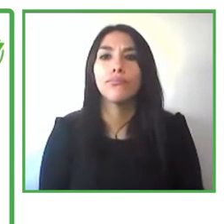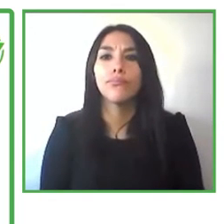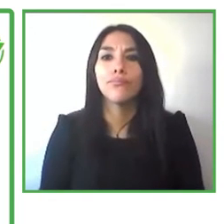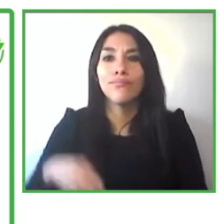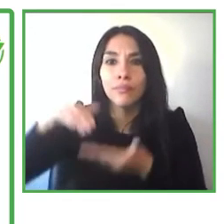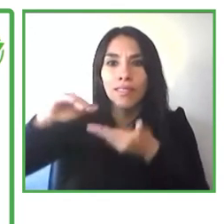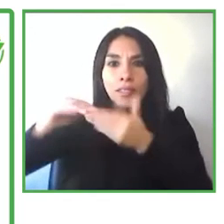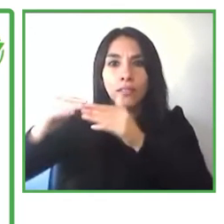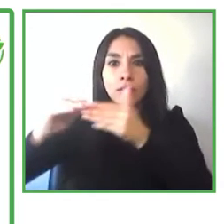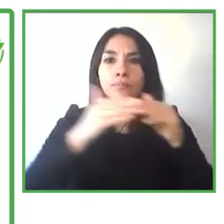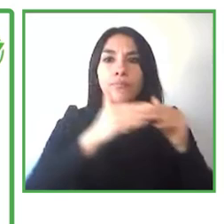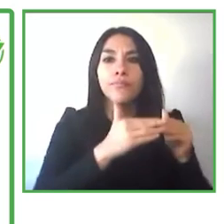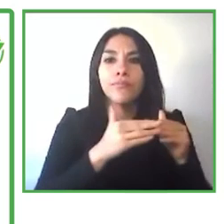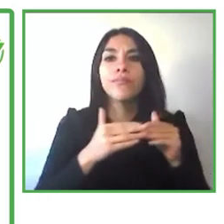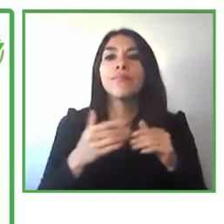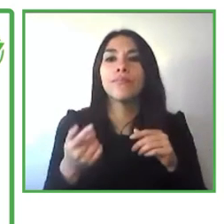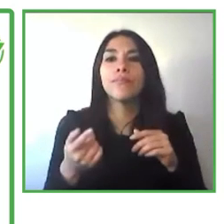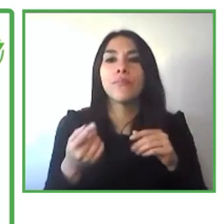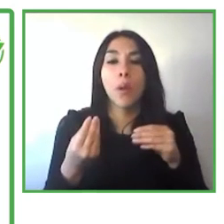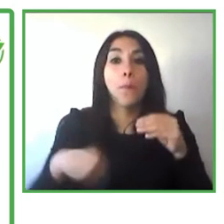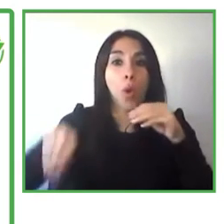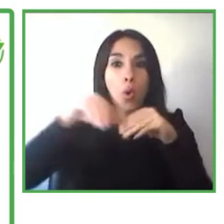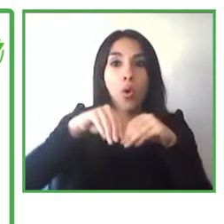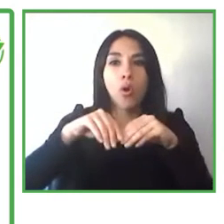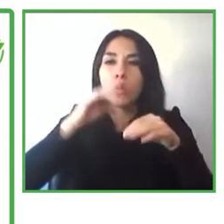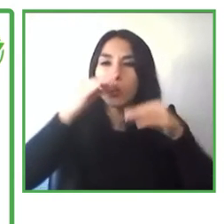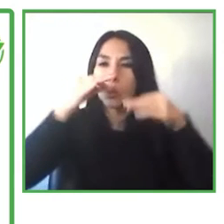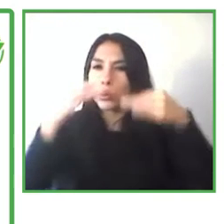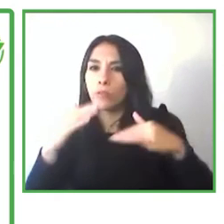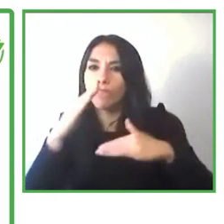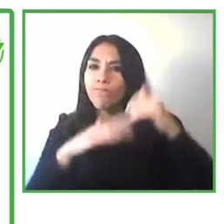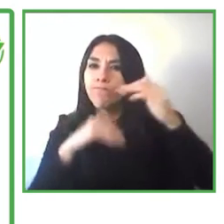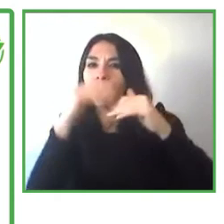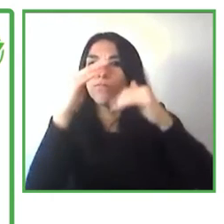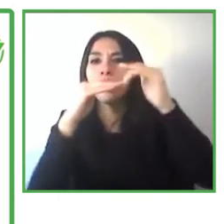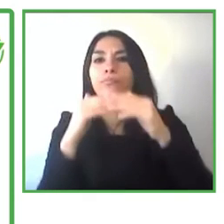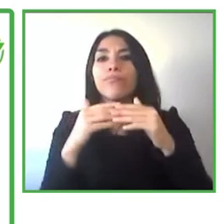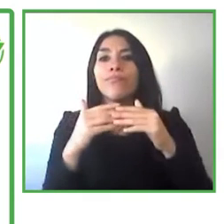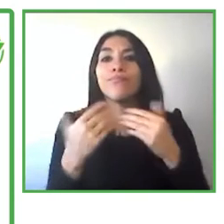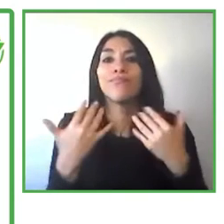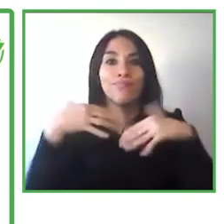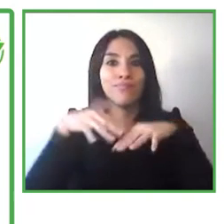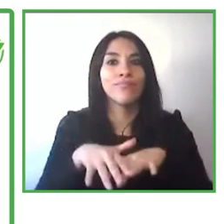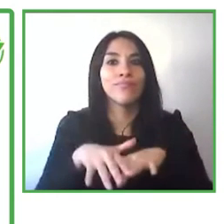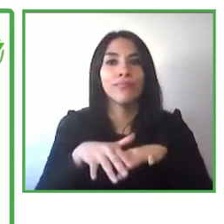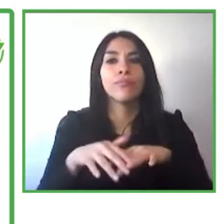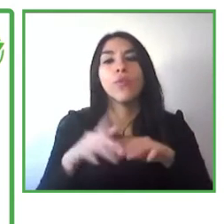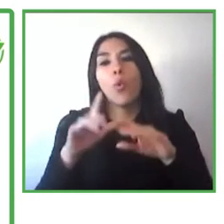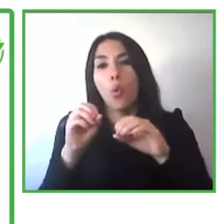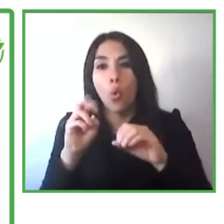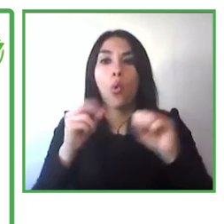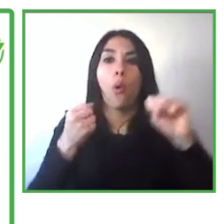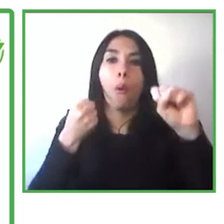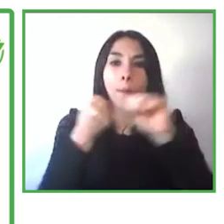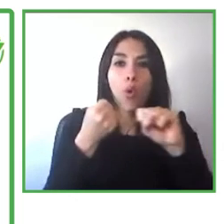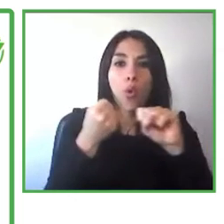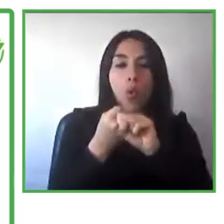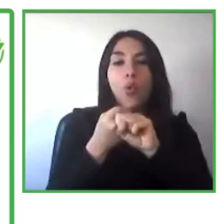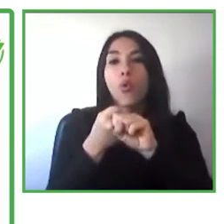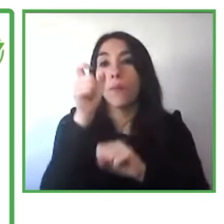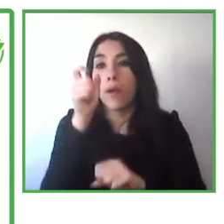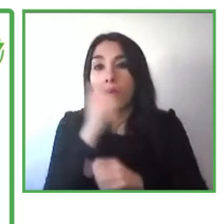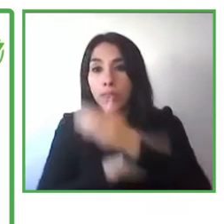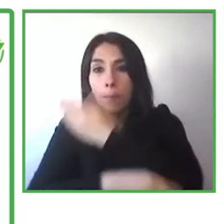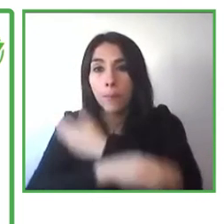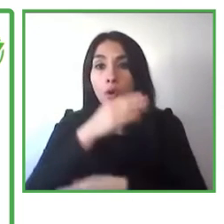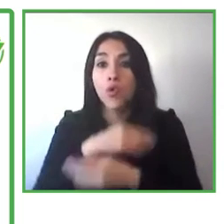to the establishment of national business and disability networks, like we did in India in 2019, the Philippines in